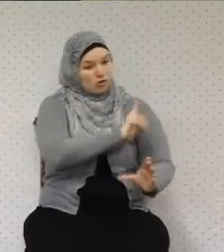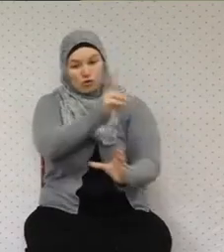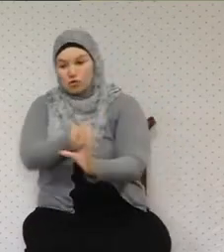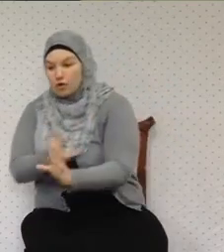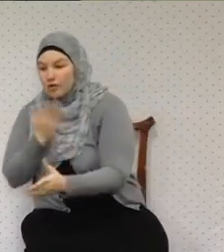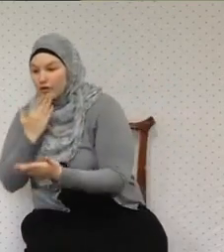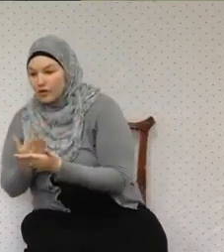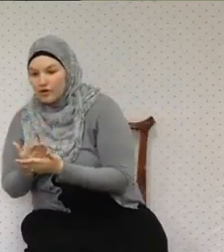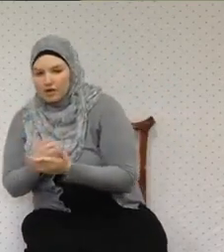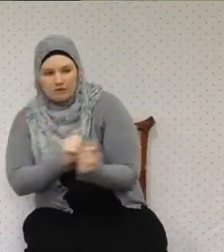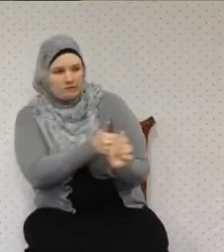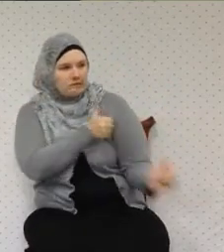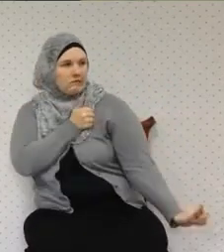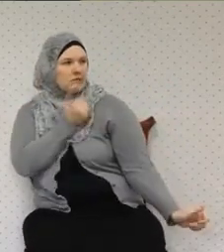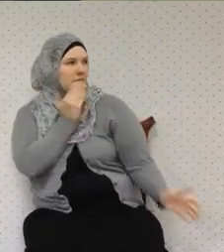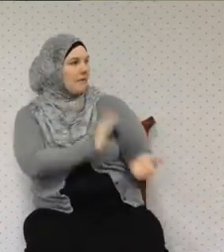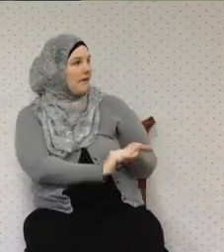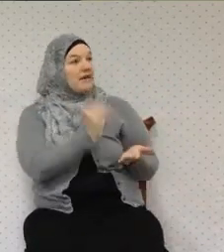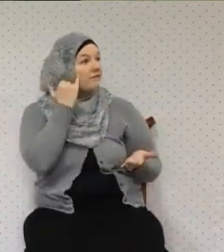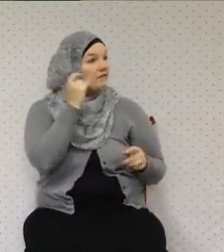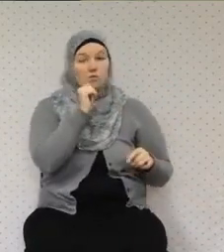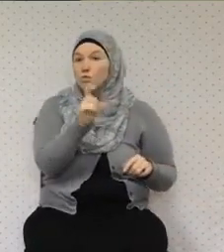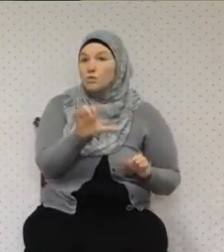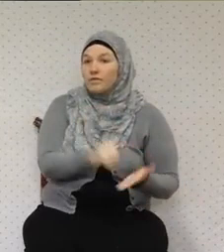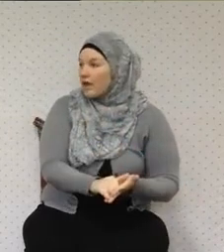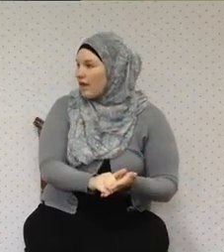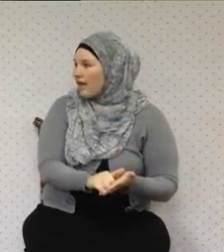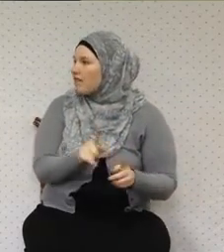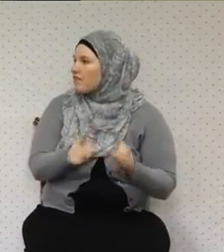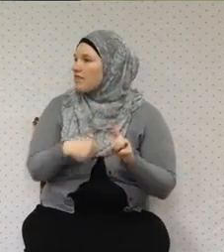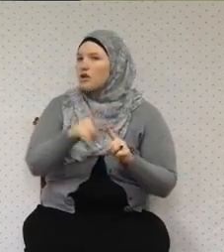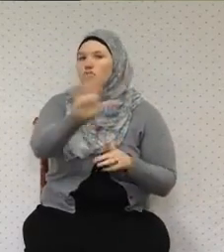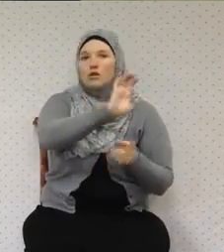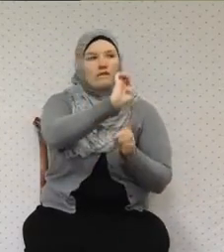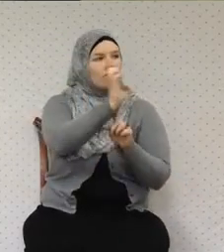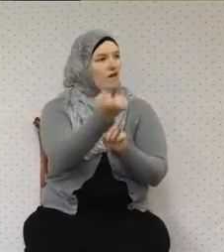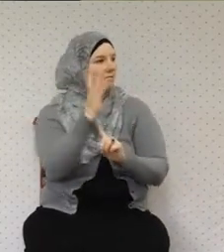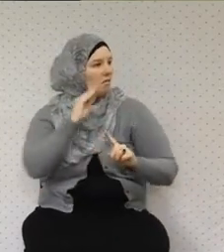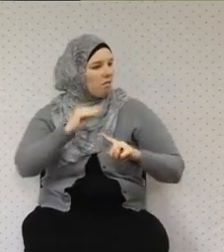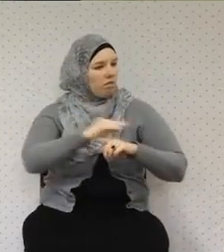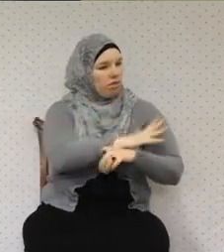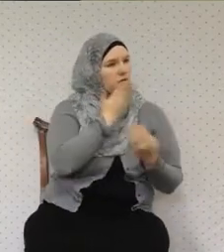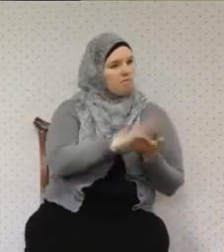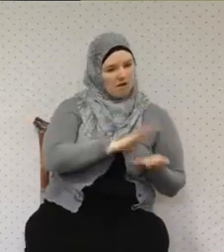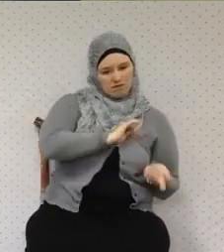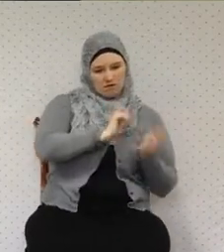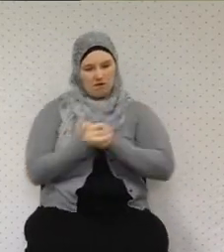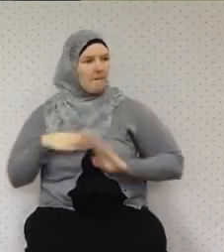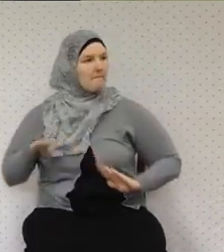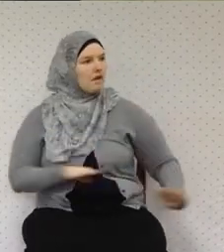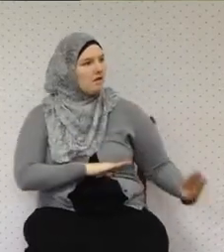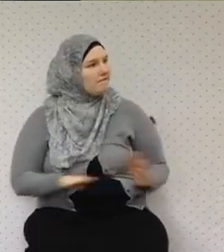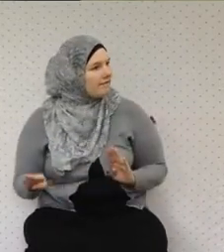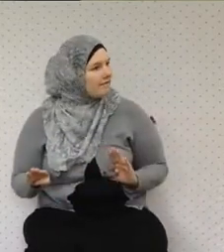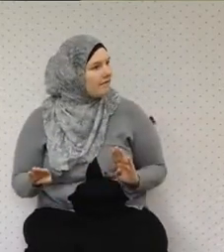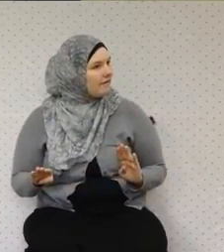good and forbid the evil. If you don't do this, your environment may corrupt you by being corrupt,